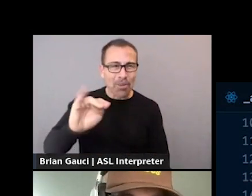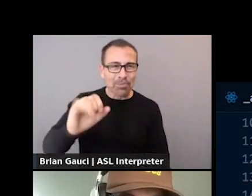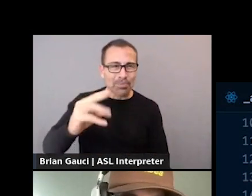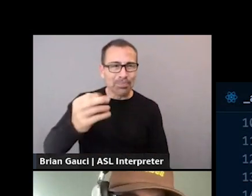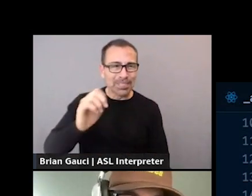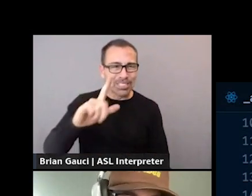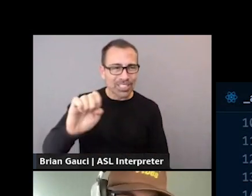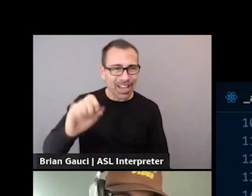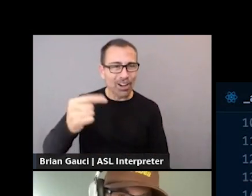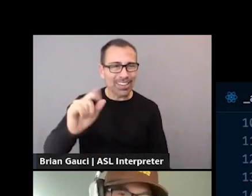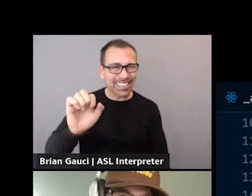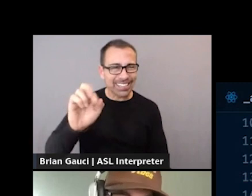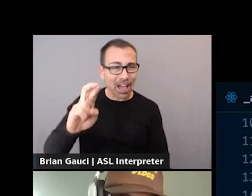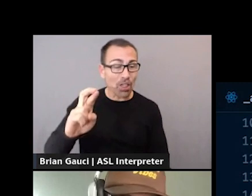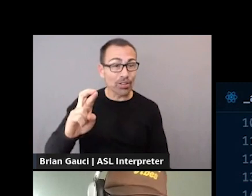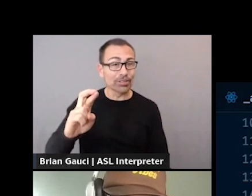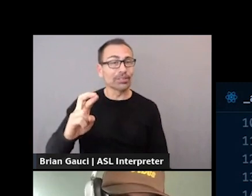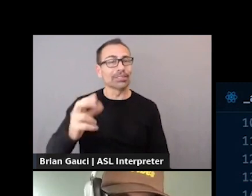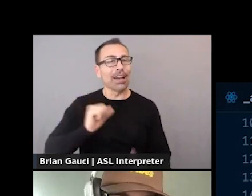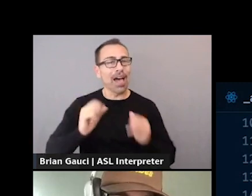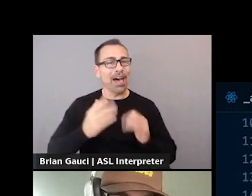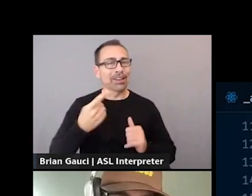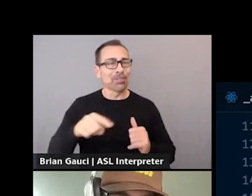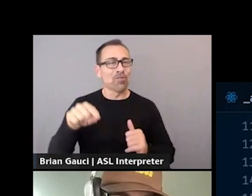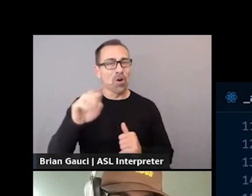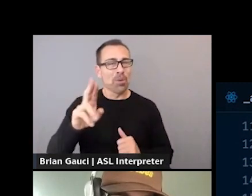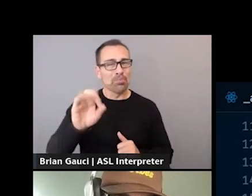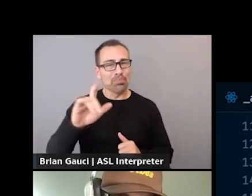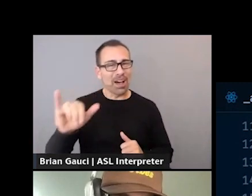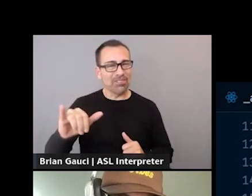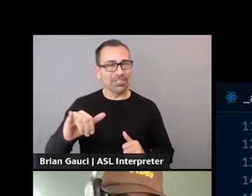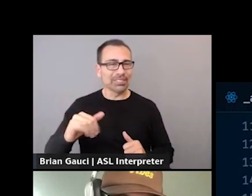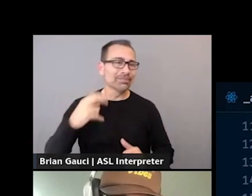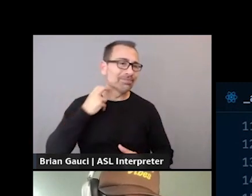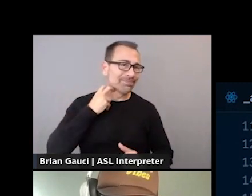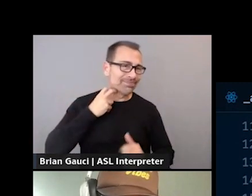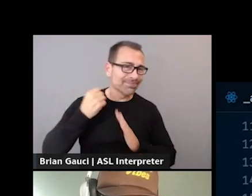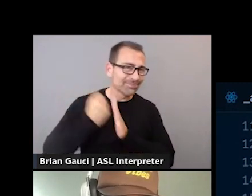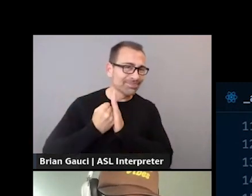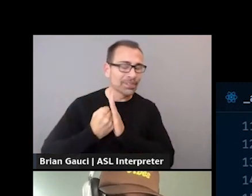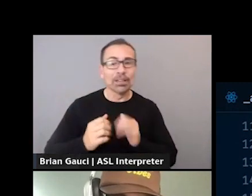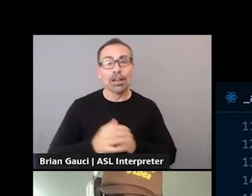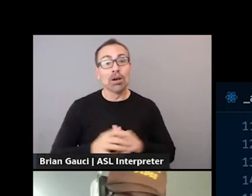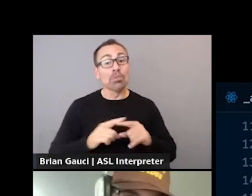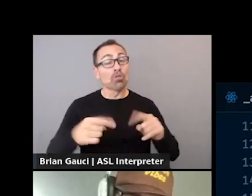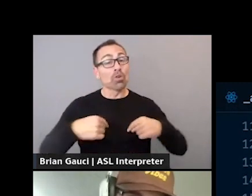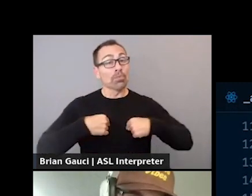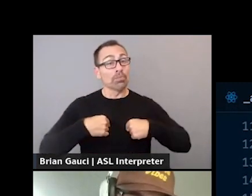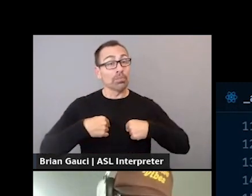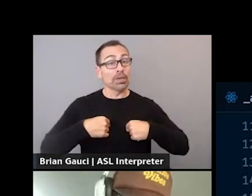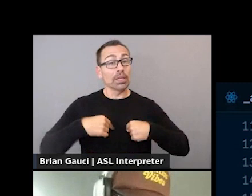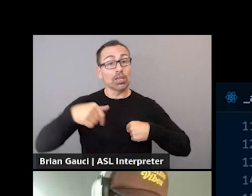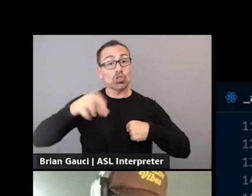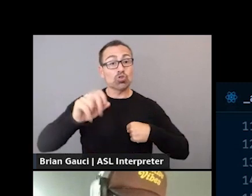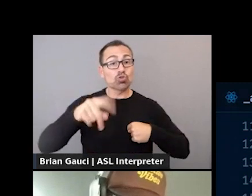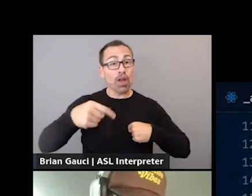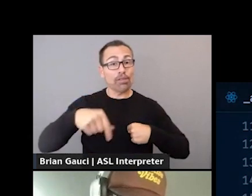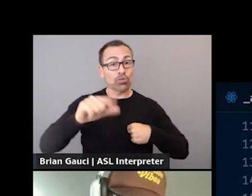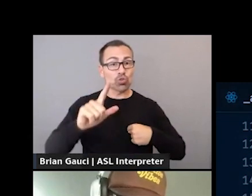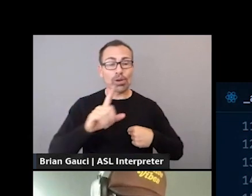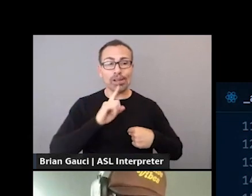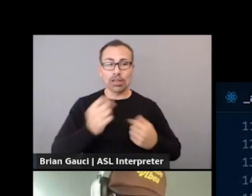To me, GraphQL, there's a lot of benefits to it, but at the most basic, or there's a few features of